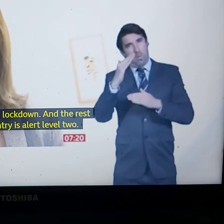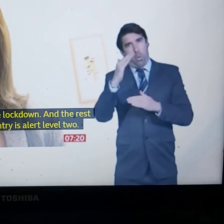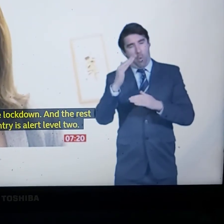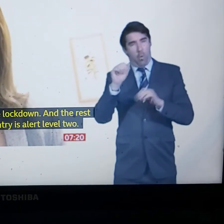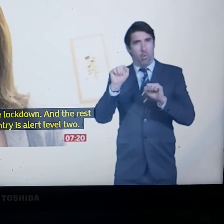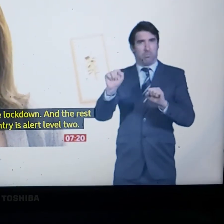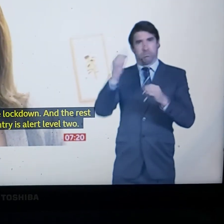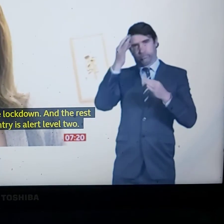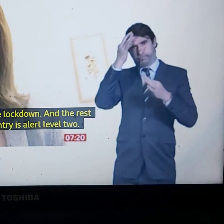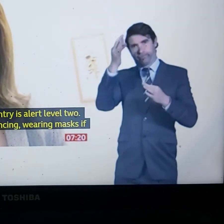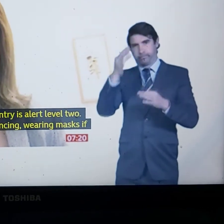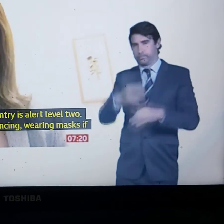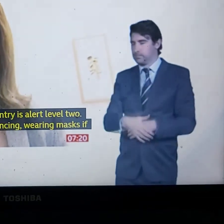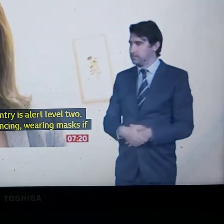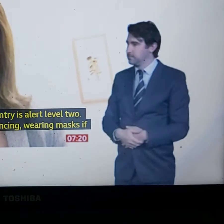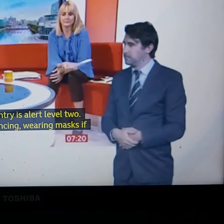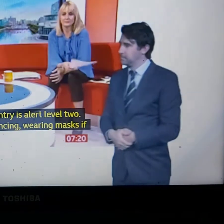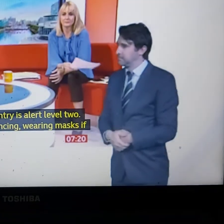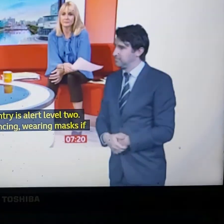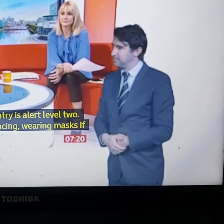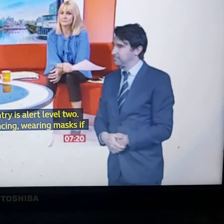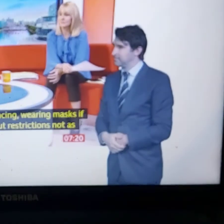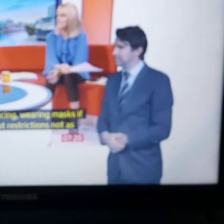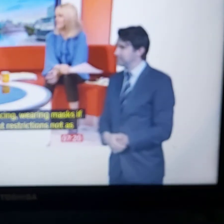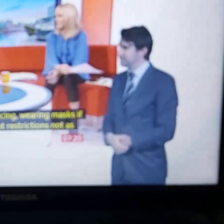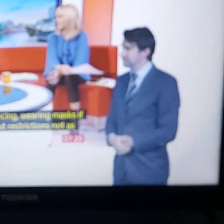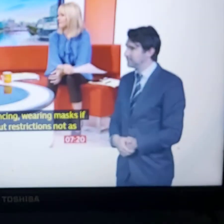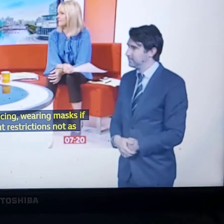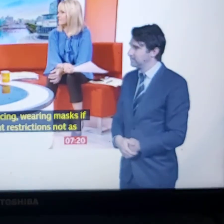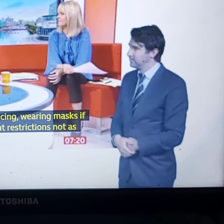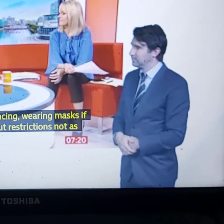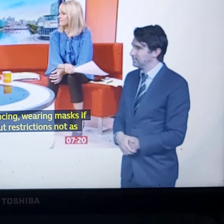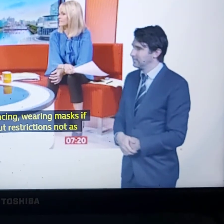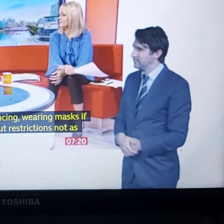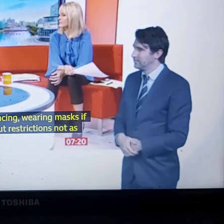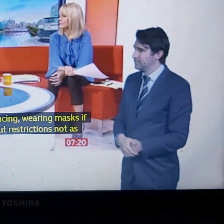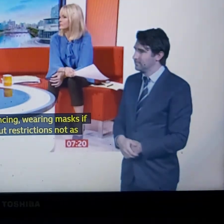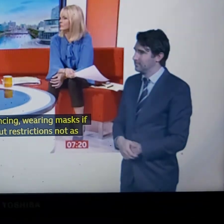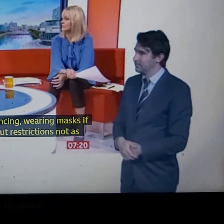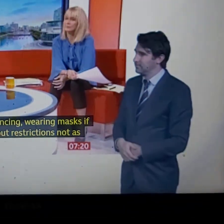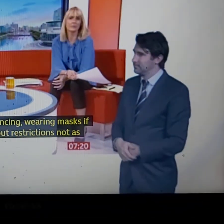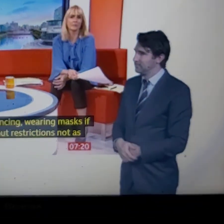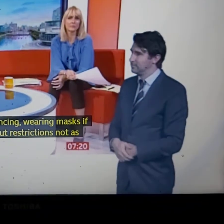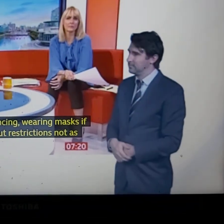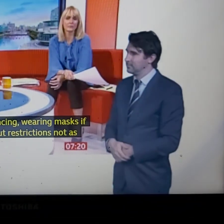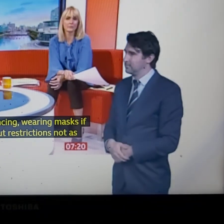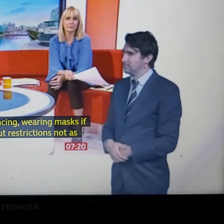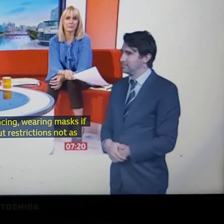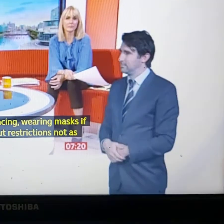speak to you. Thank you very much, Jill Higgins. Thank you. Time now is 7:20. So with a day to